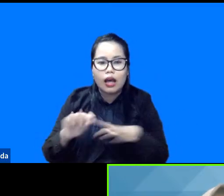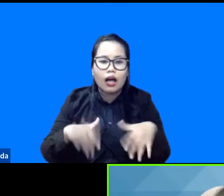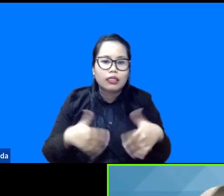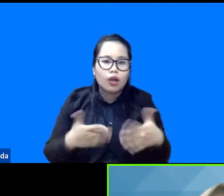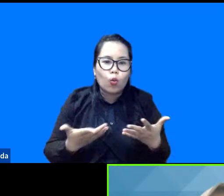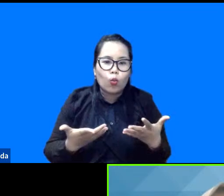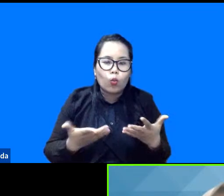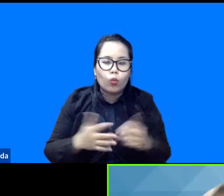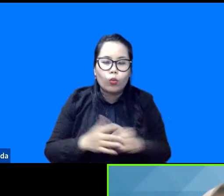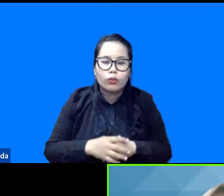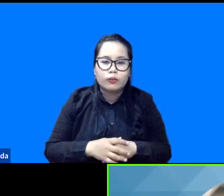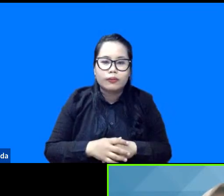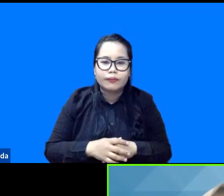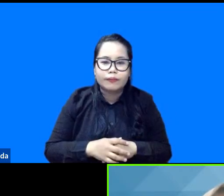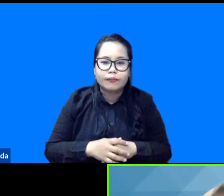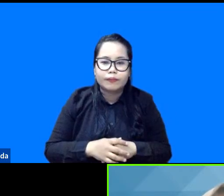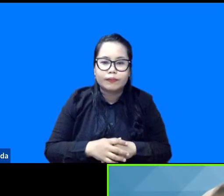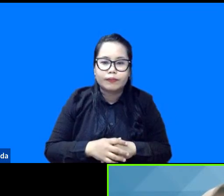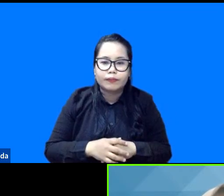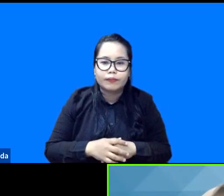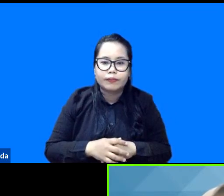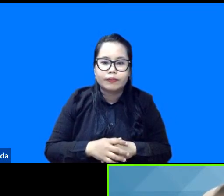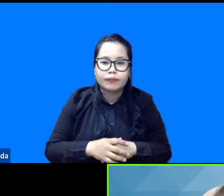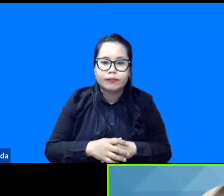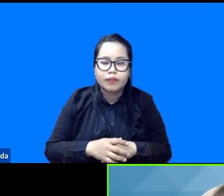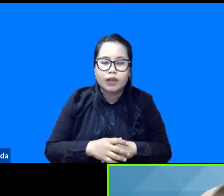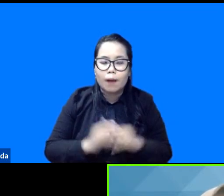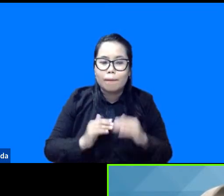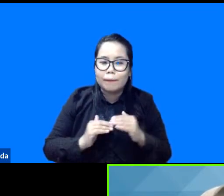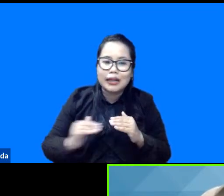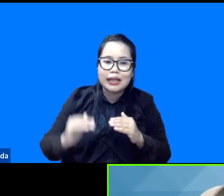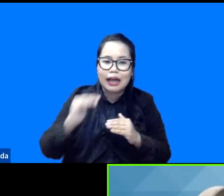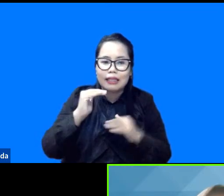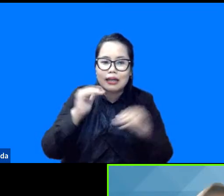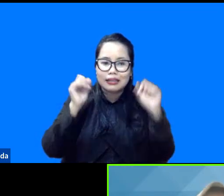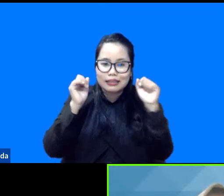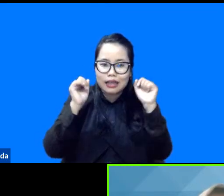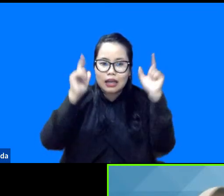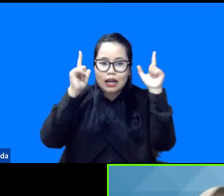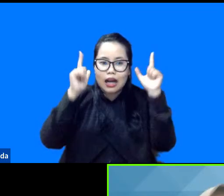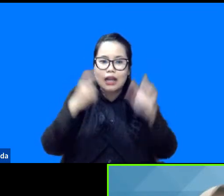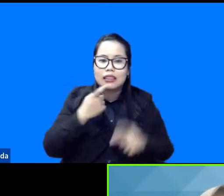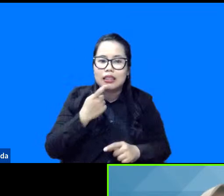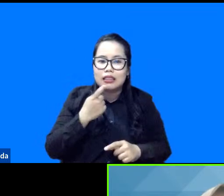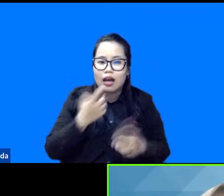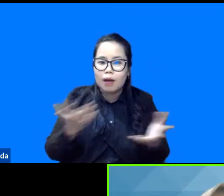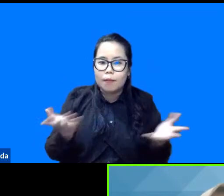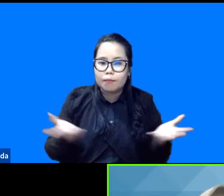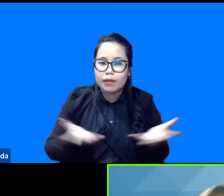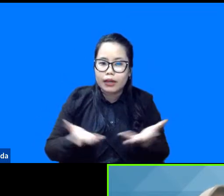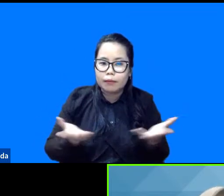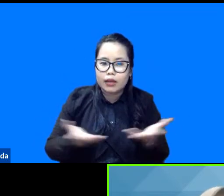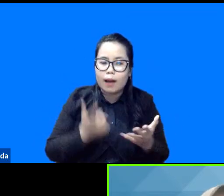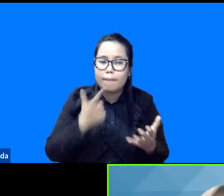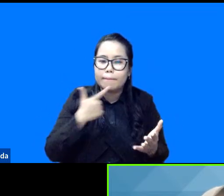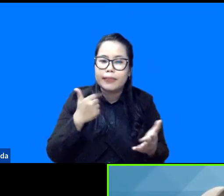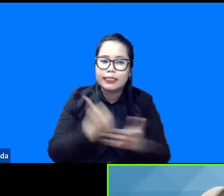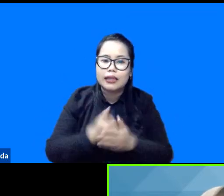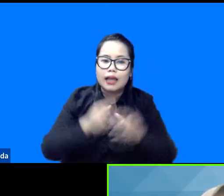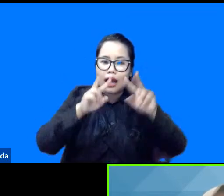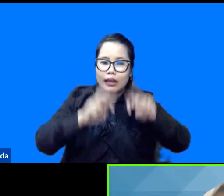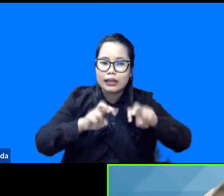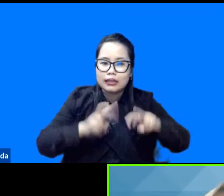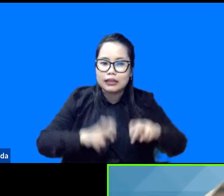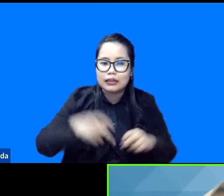awareness increasing on how the importance of gender analysis during the impact assessment process